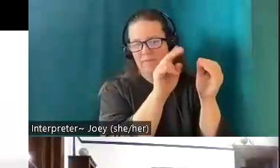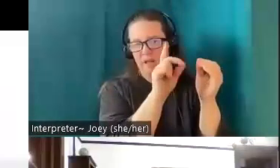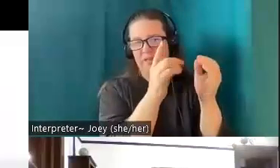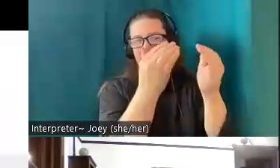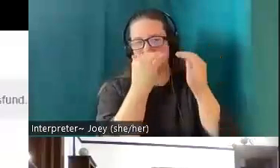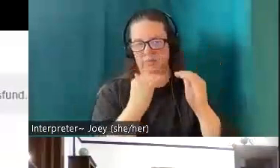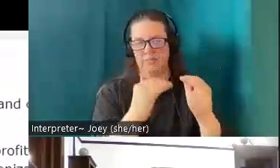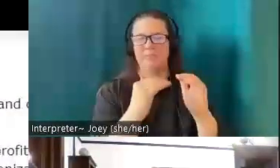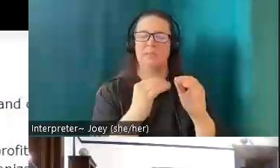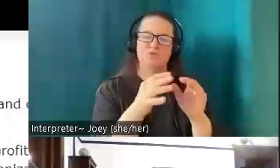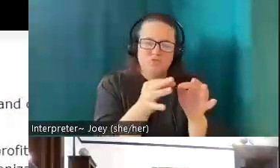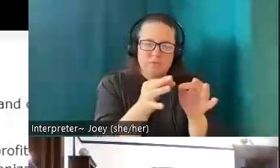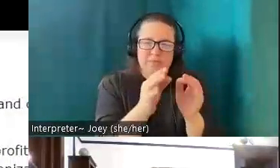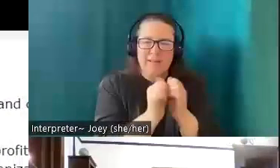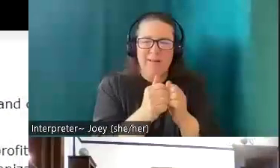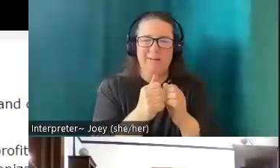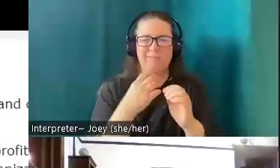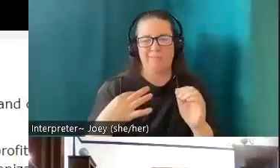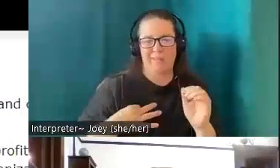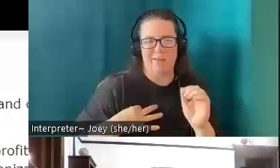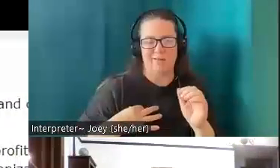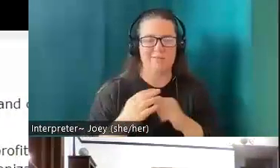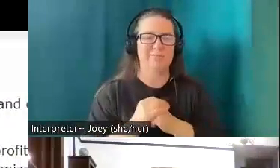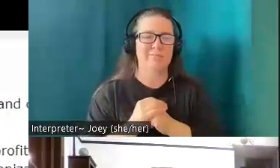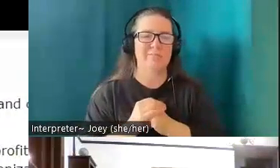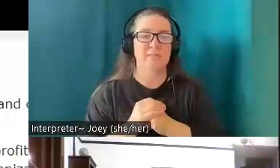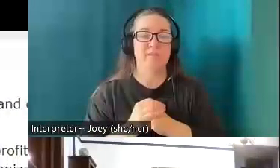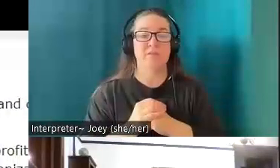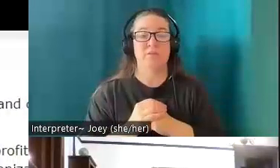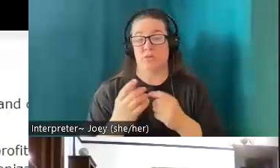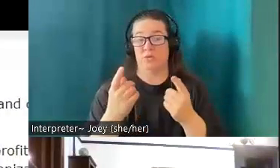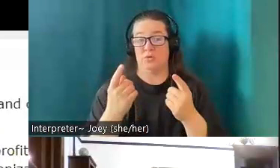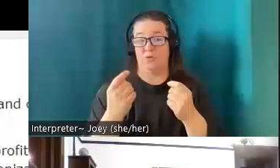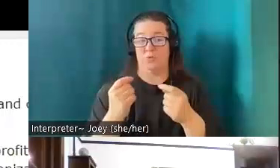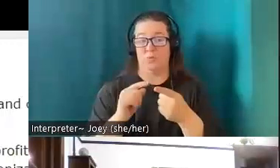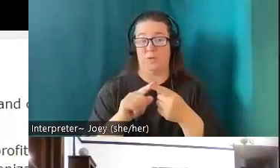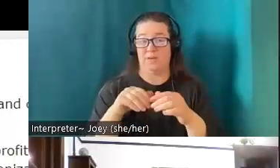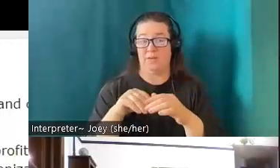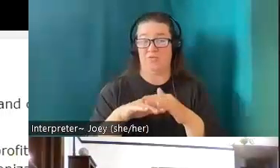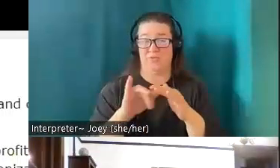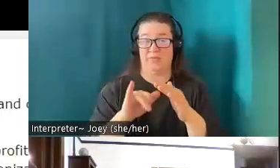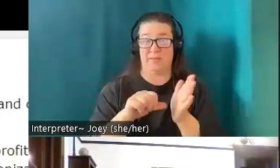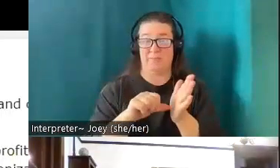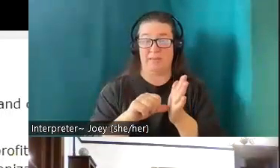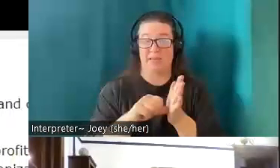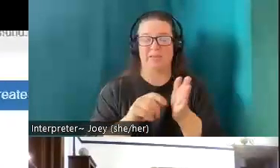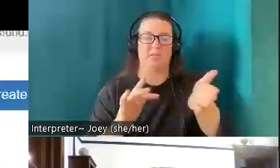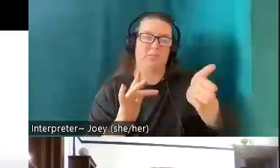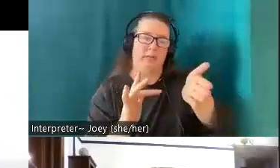apply. The first step you're going to want to take when you reach this page is create an eligibility to get